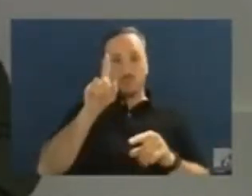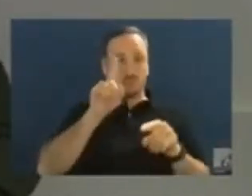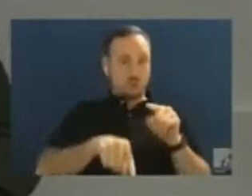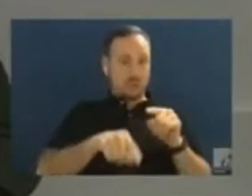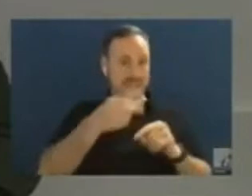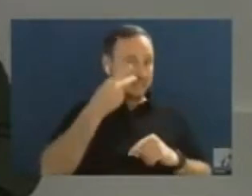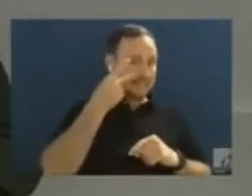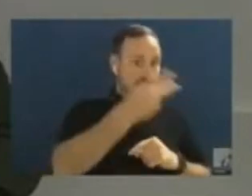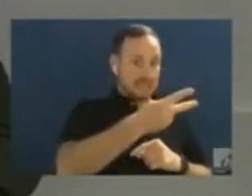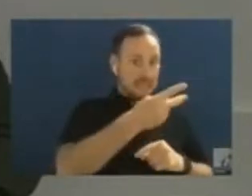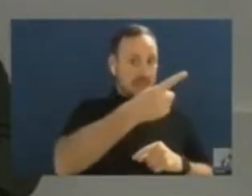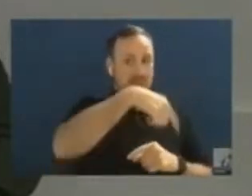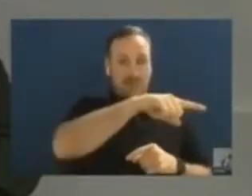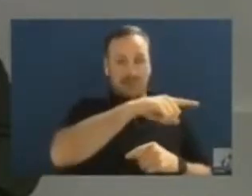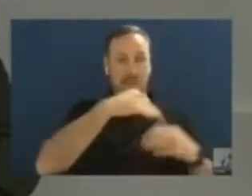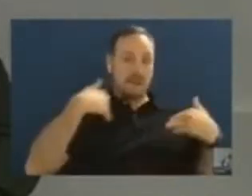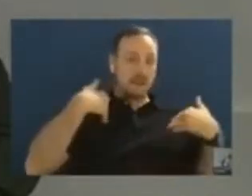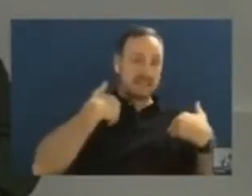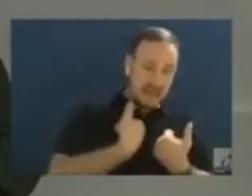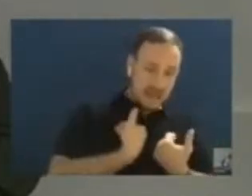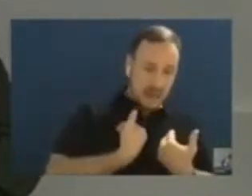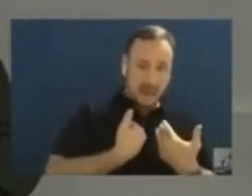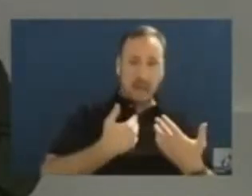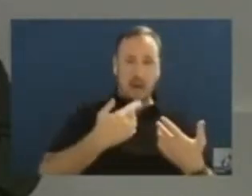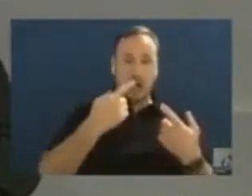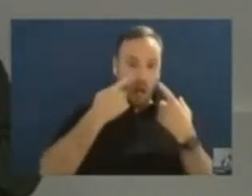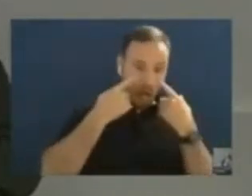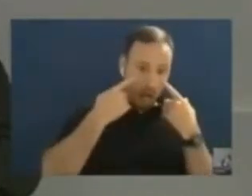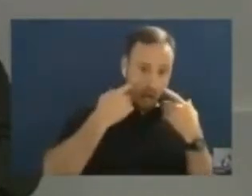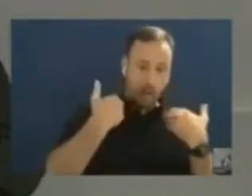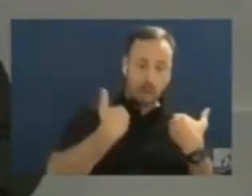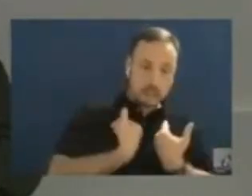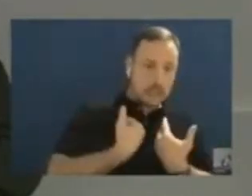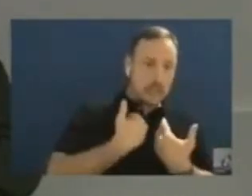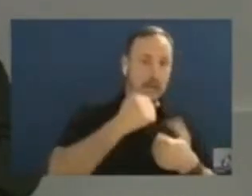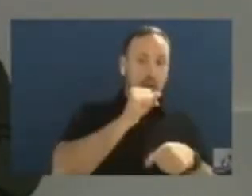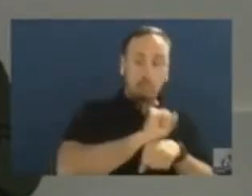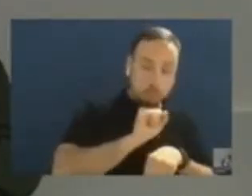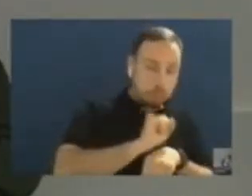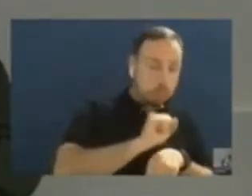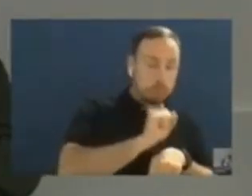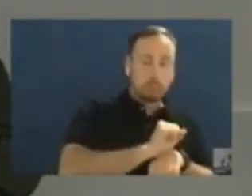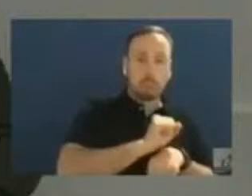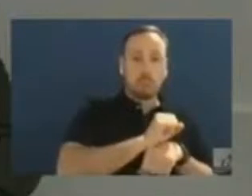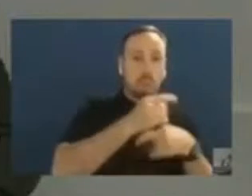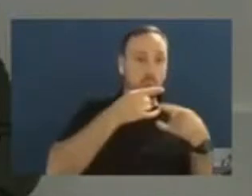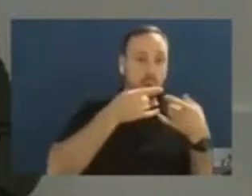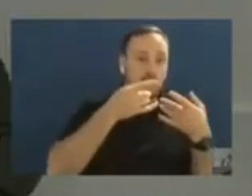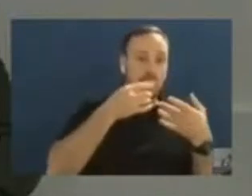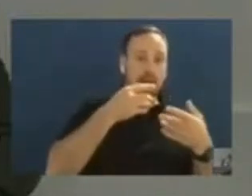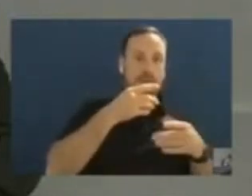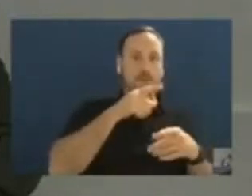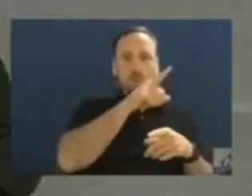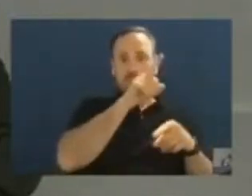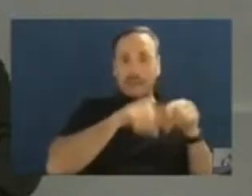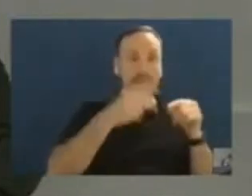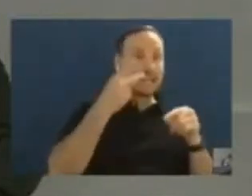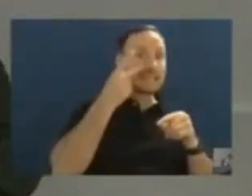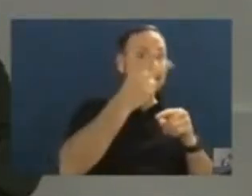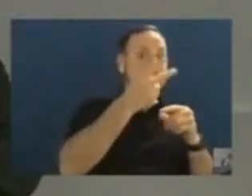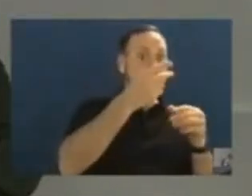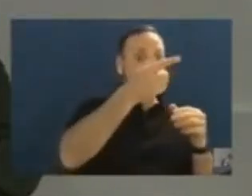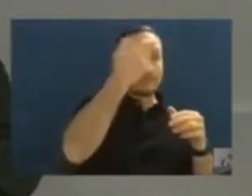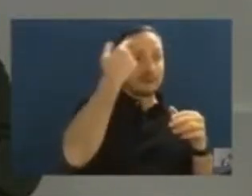and the tiredness in their bones because they're hiding behind their masks over there, but it exists. And our staff has been